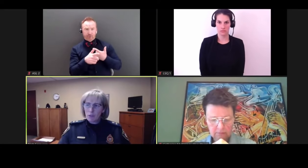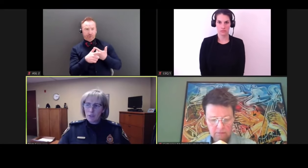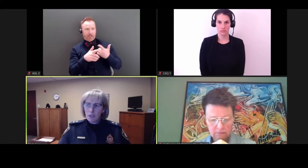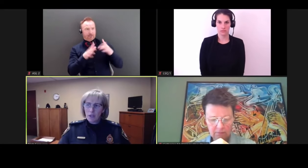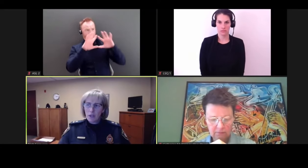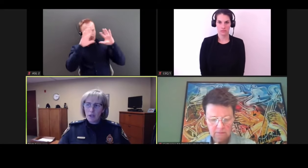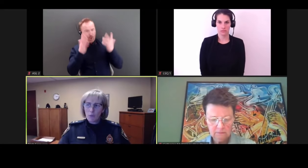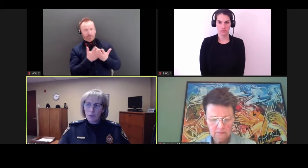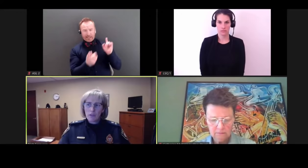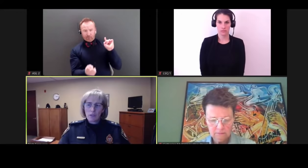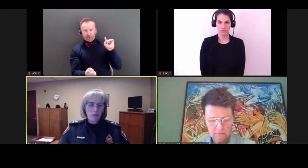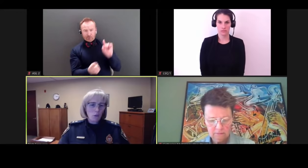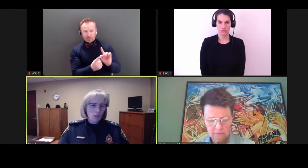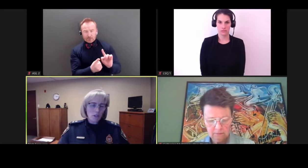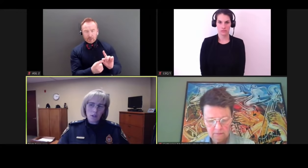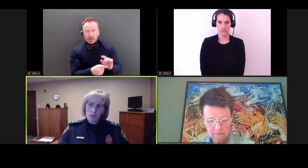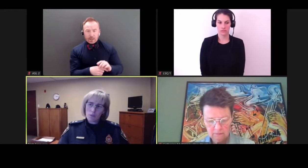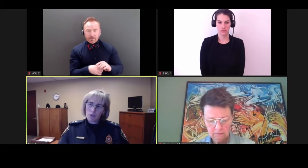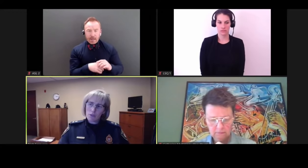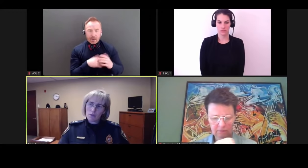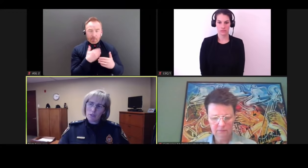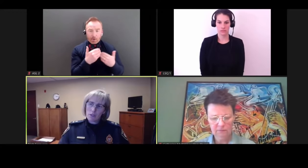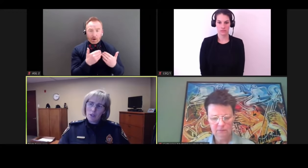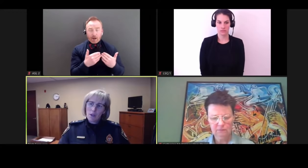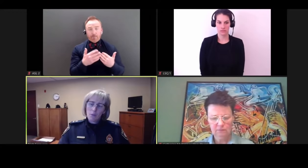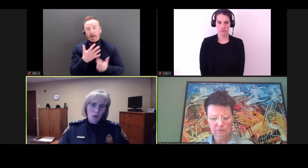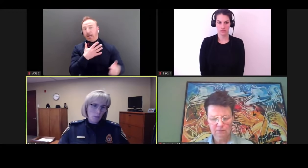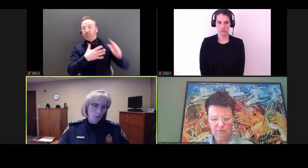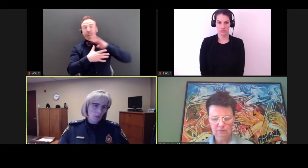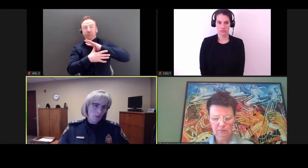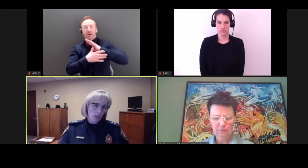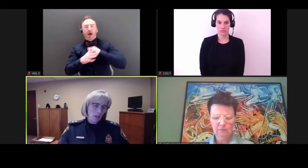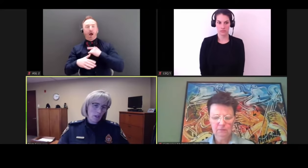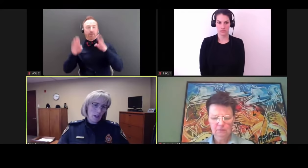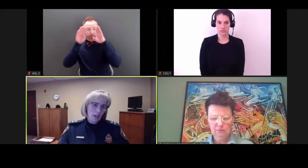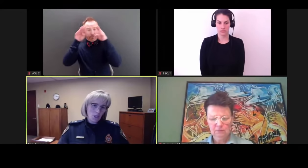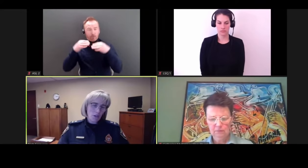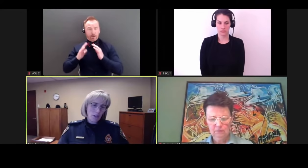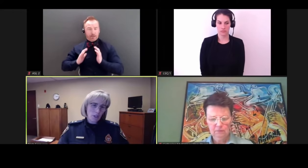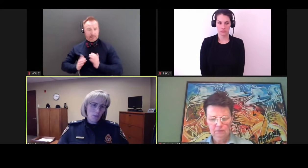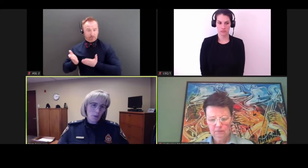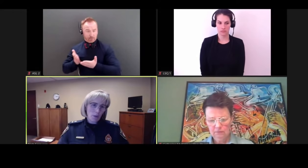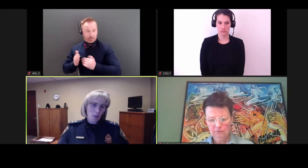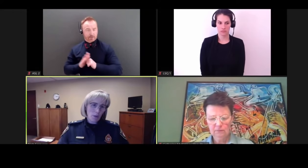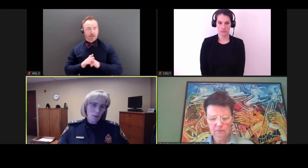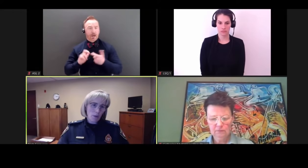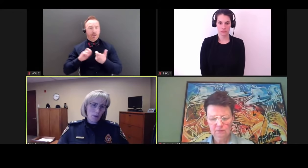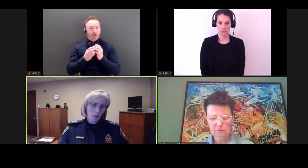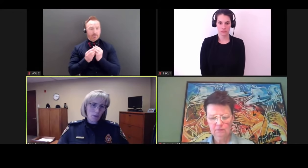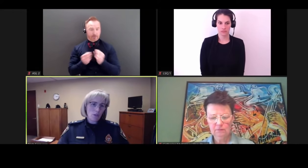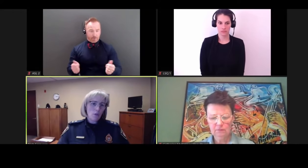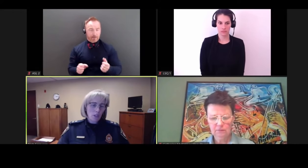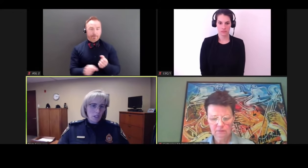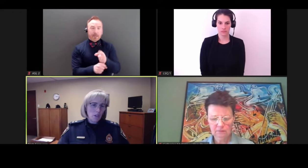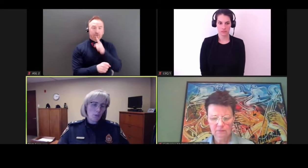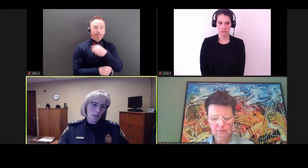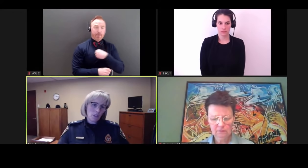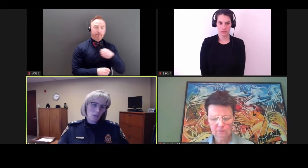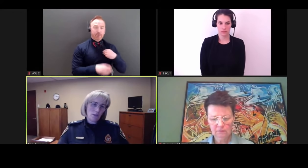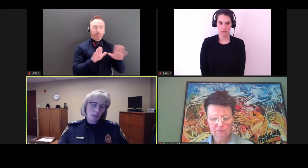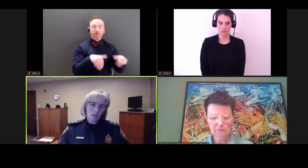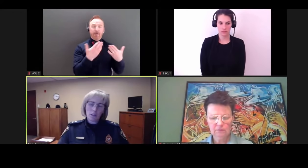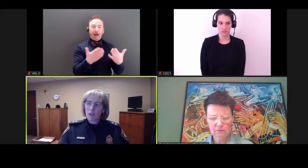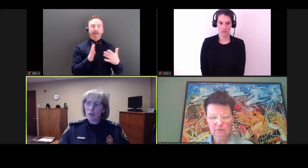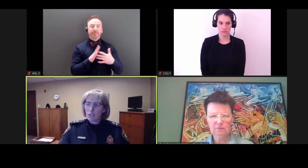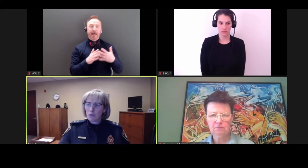visible with a focus on customer service, problem solving, and ensuring that our members will continue to provide the duty of